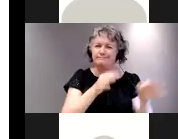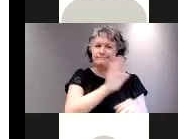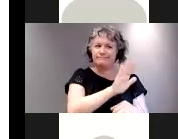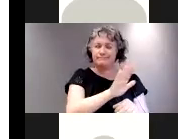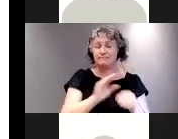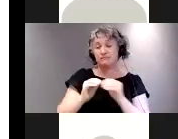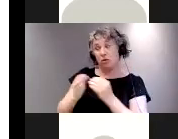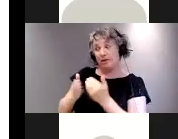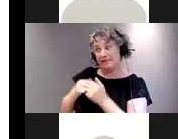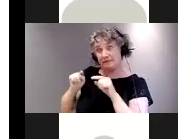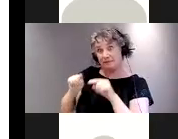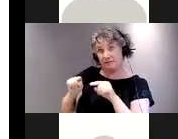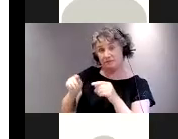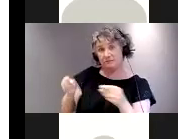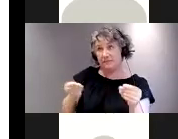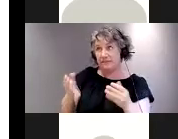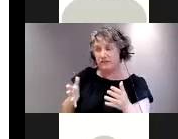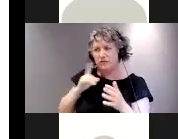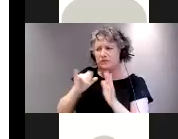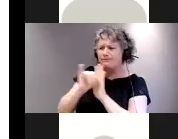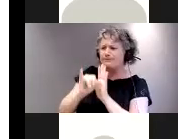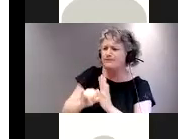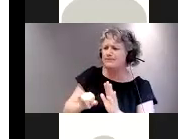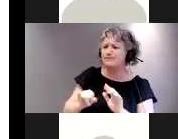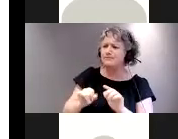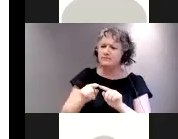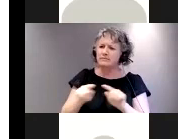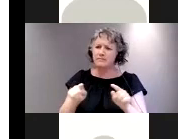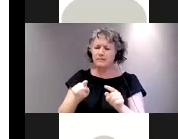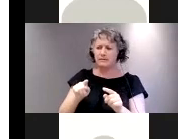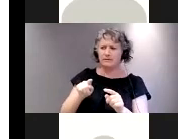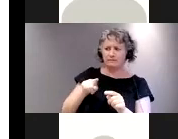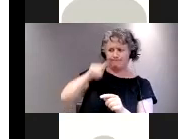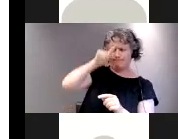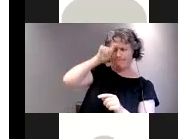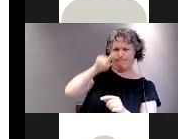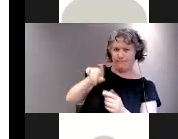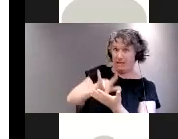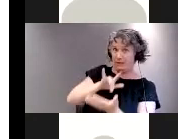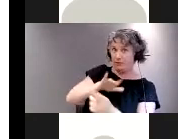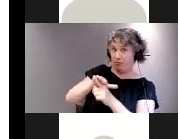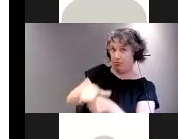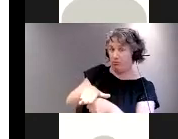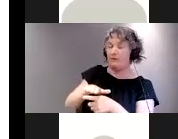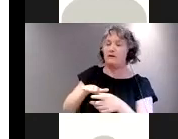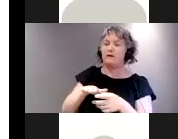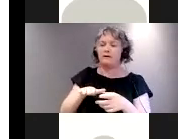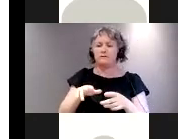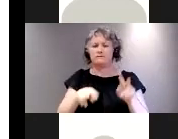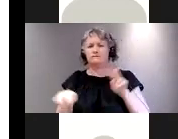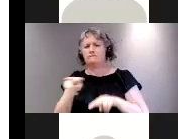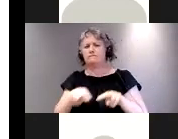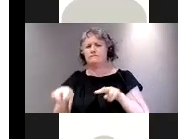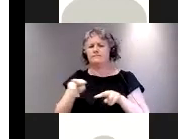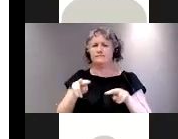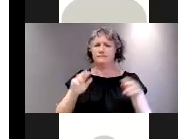bit easier to identify sometimes the suspicions of abuse, but allow the older adult, like in two of those